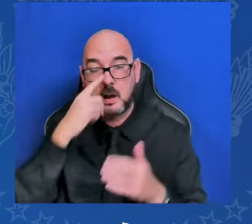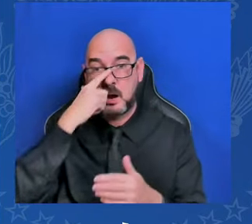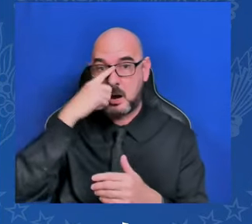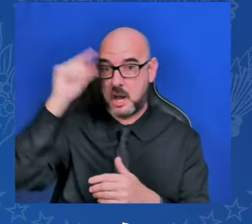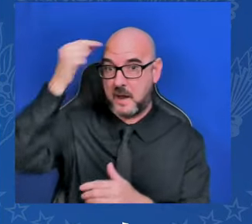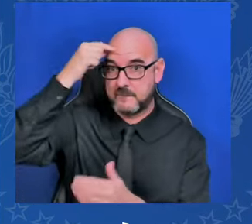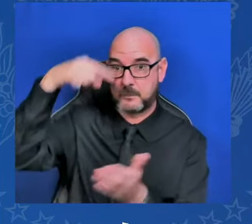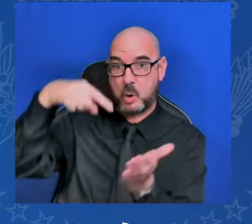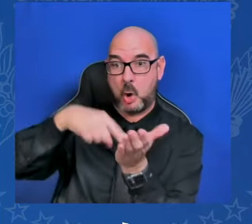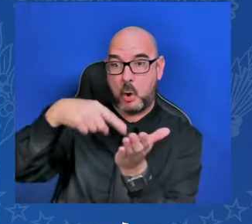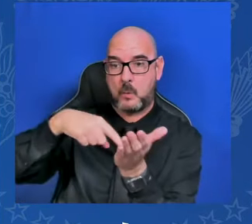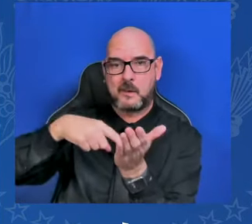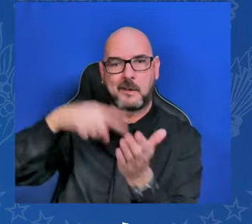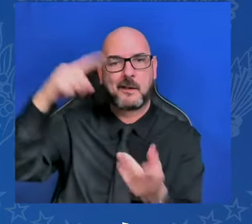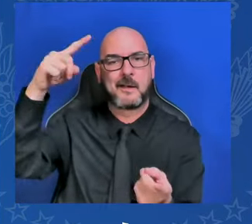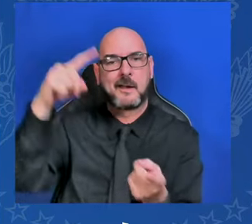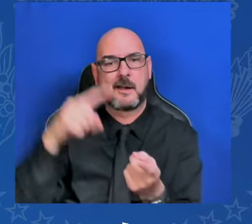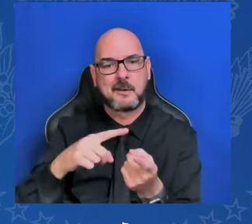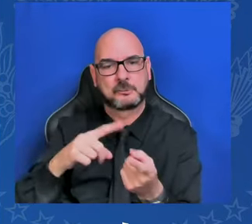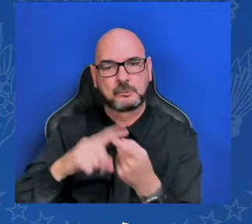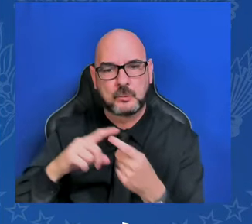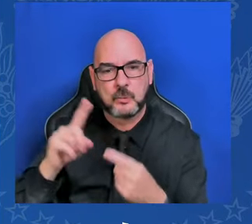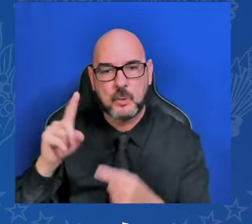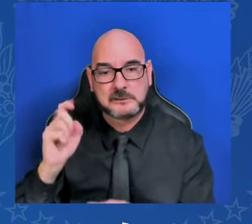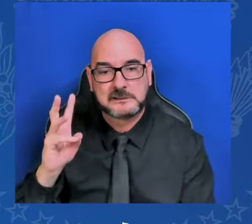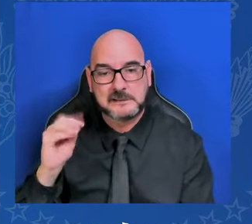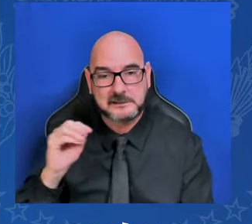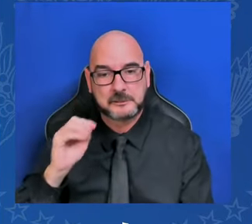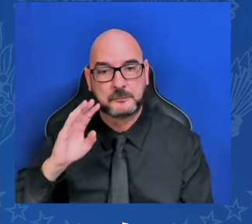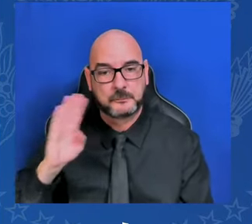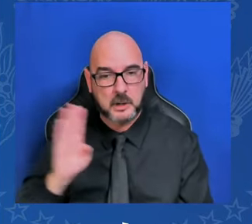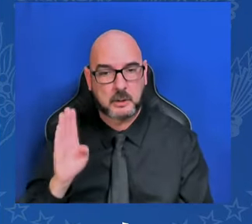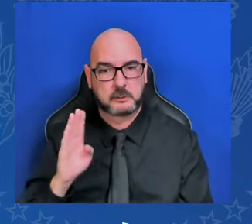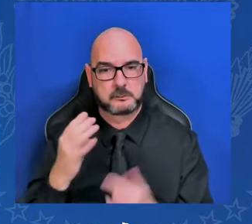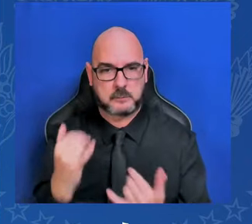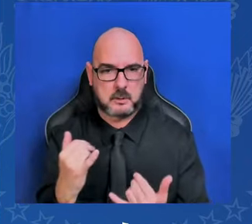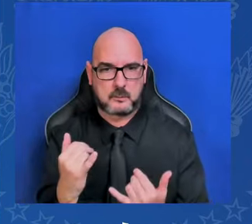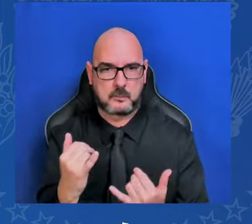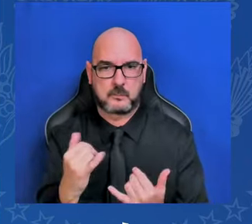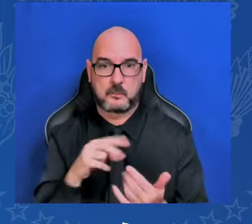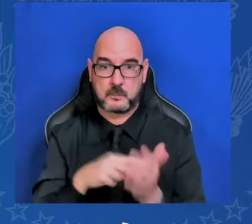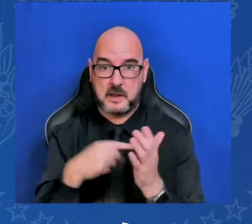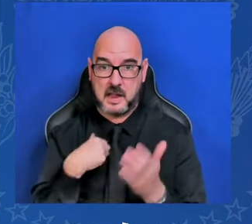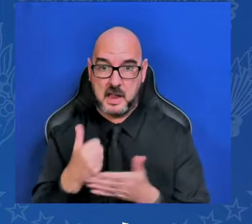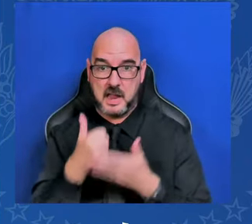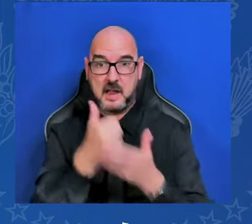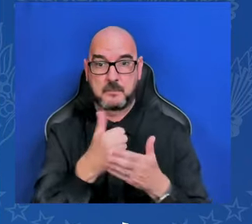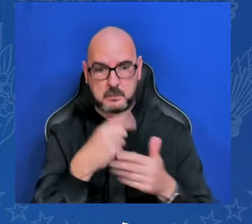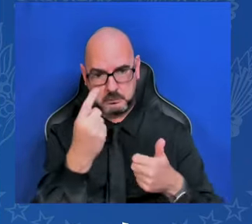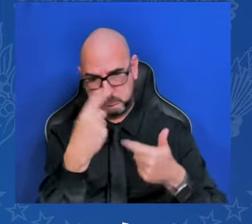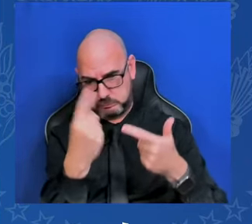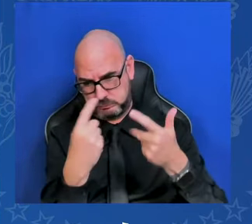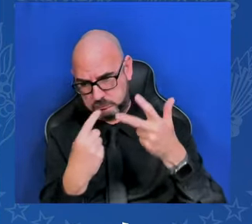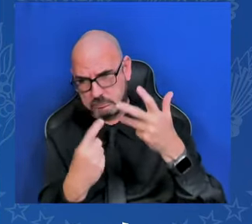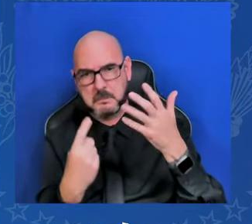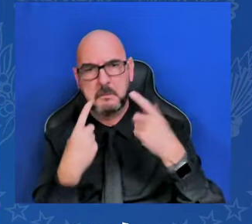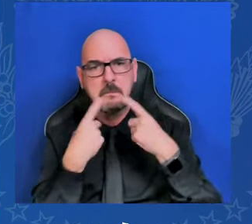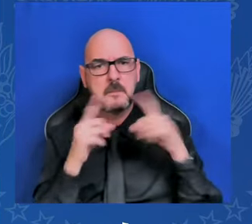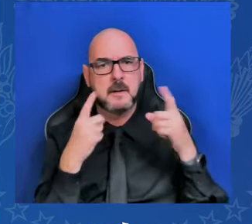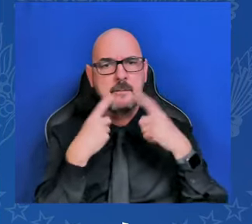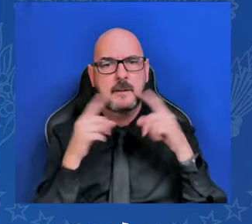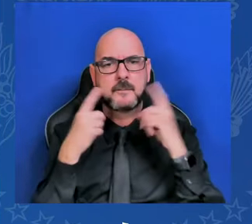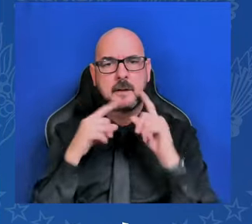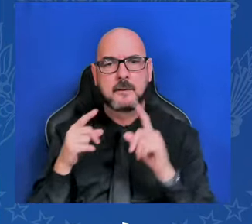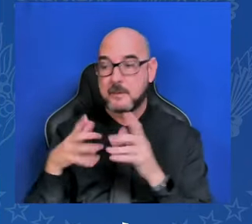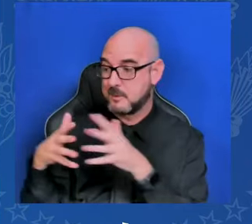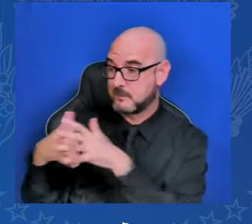it. I mean, the things we're doing not only help people, but they're reducing the deficit of good economic policy, because Medicare